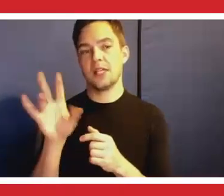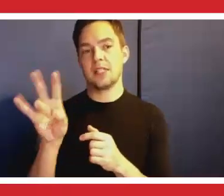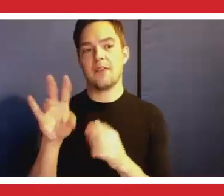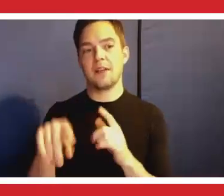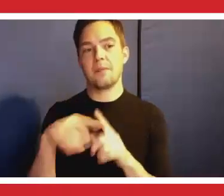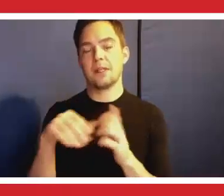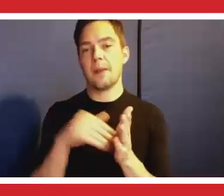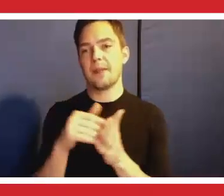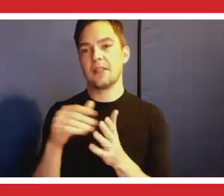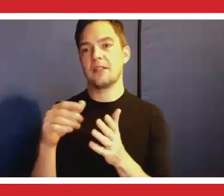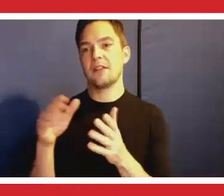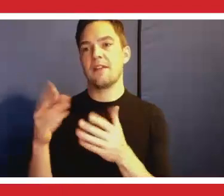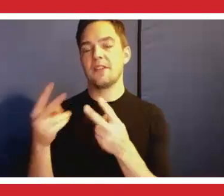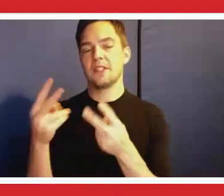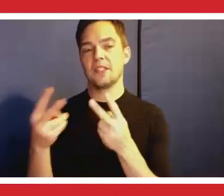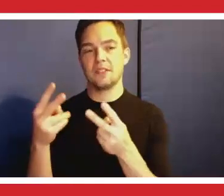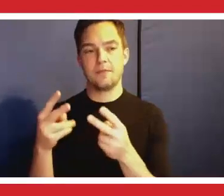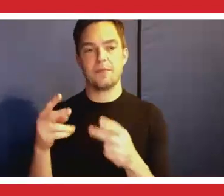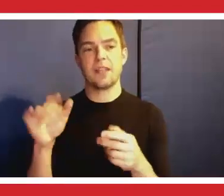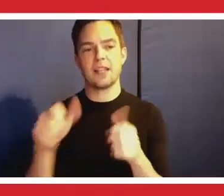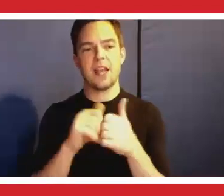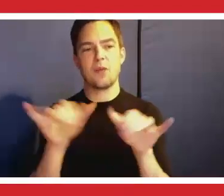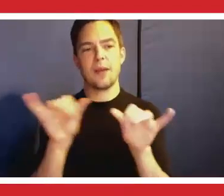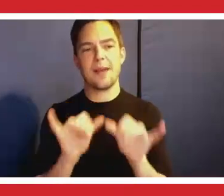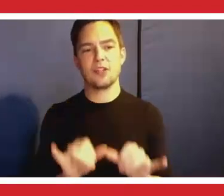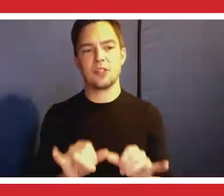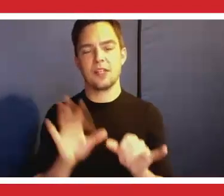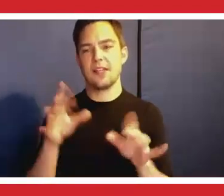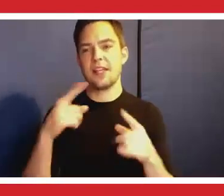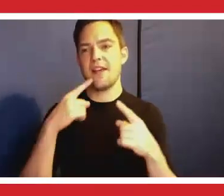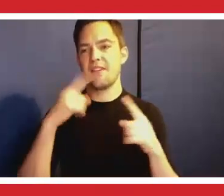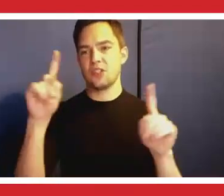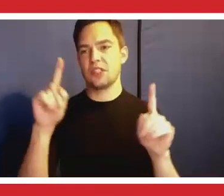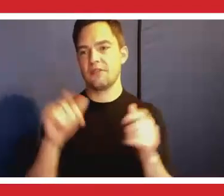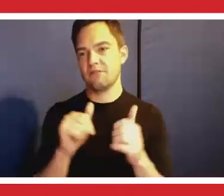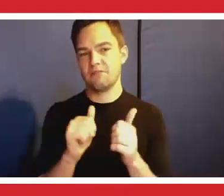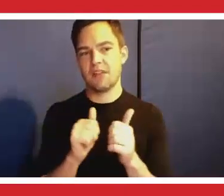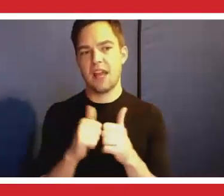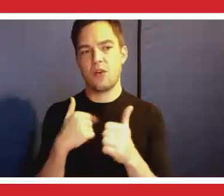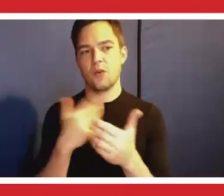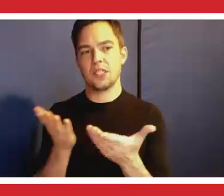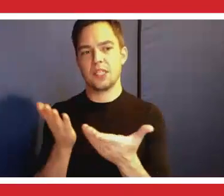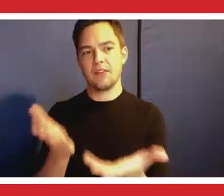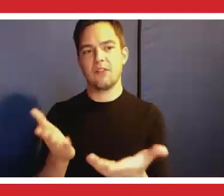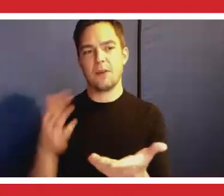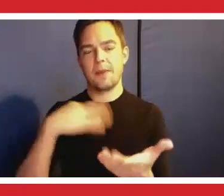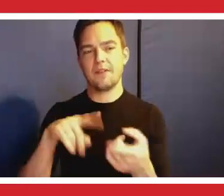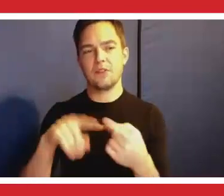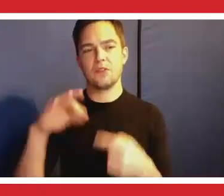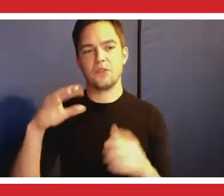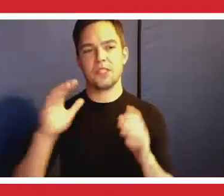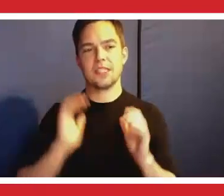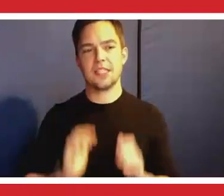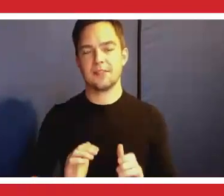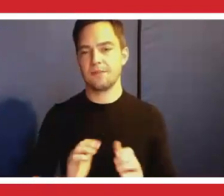visits were eliminated. So this is how we measure the efficiency of how we are delivering benefits to citizens through